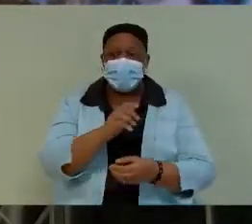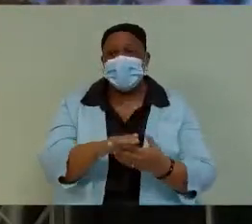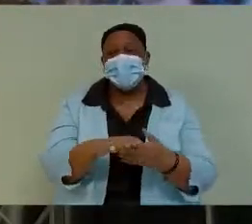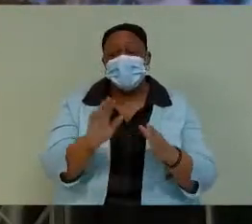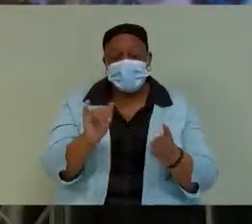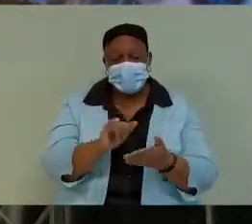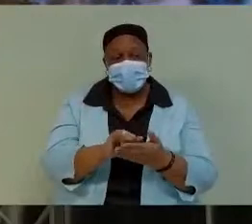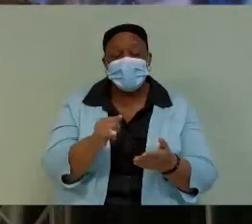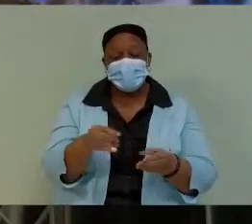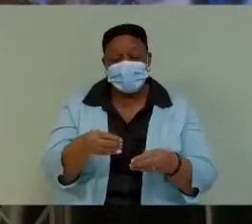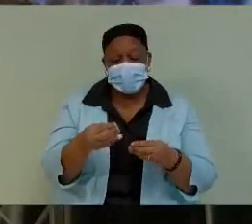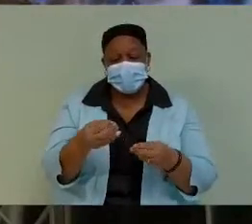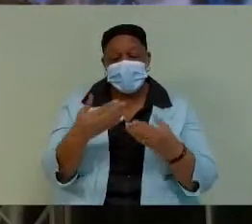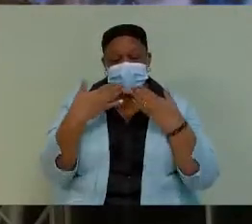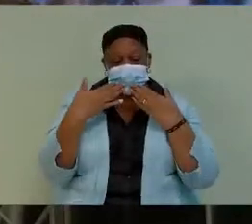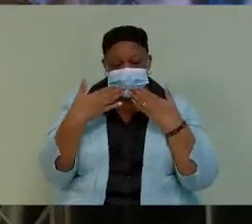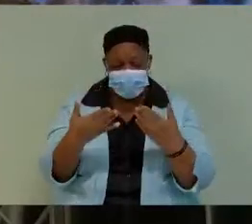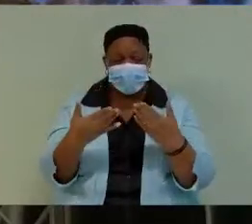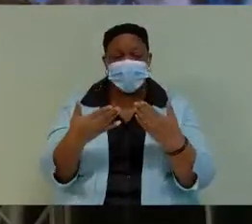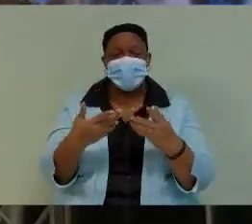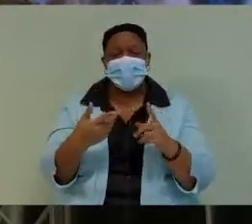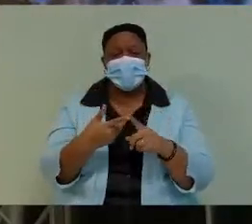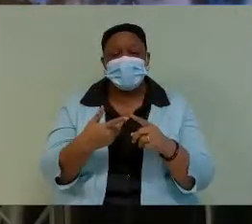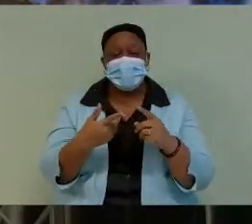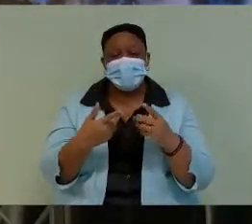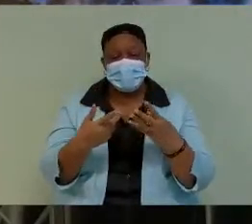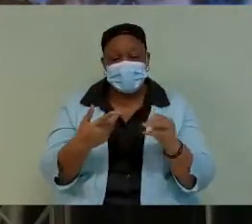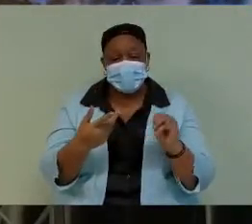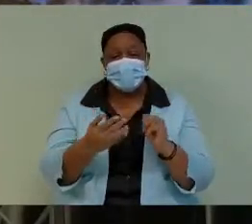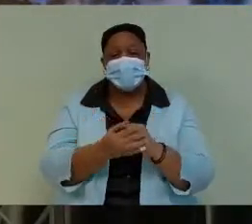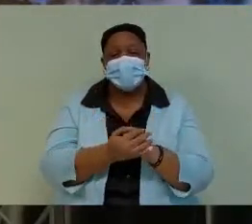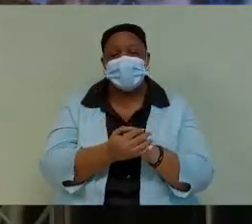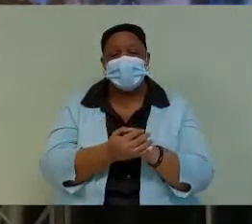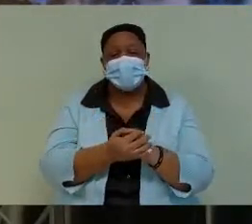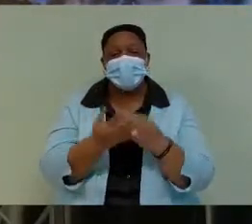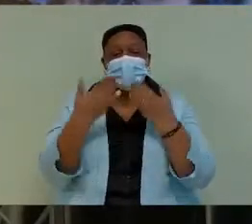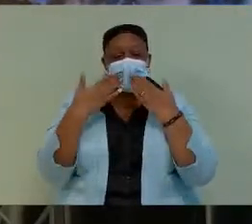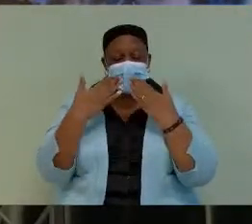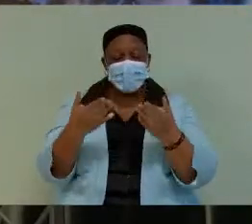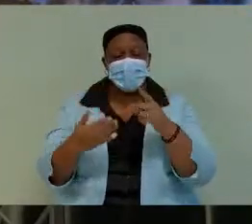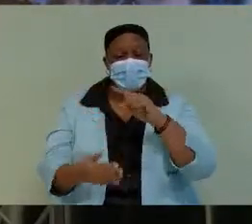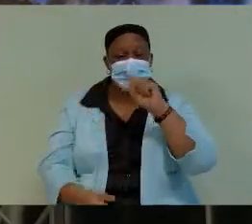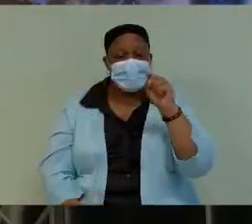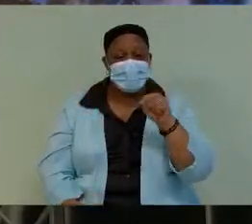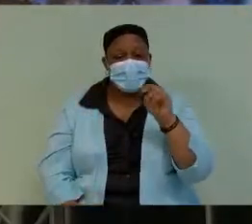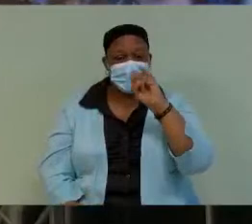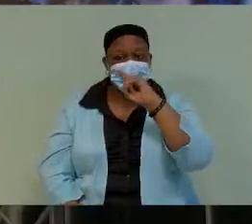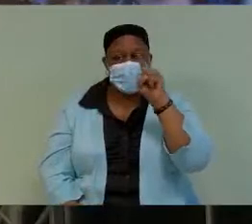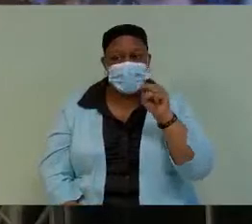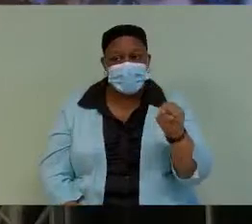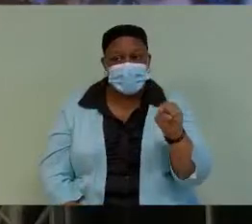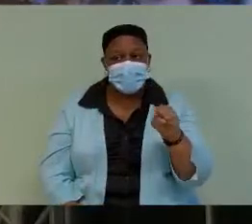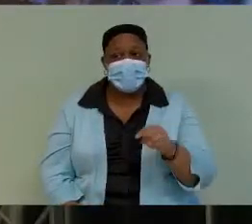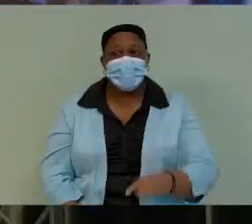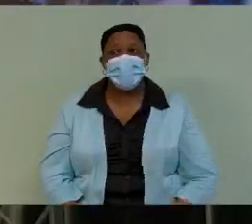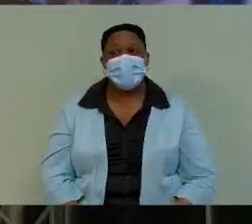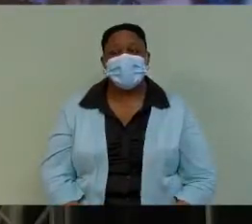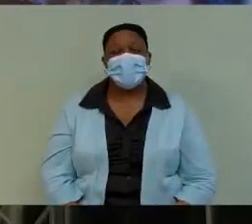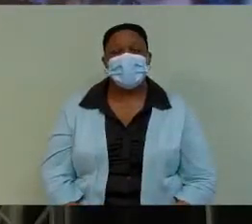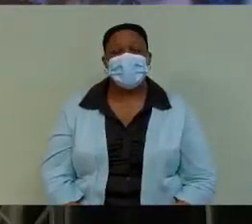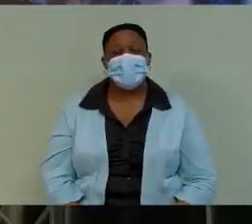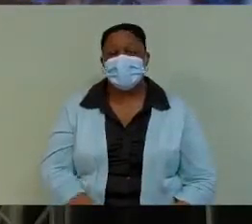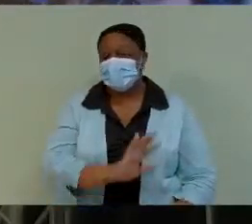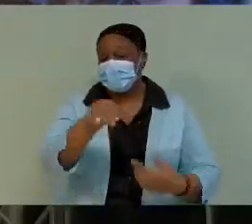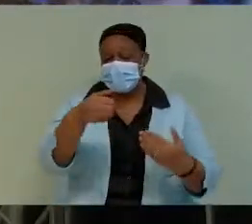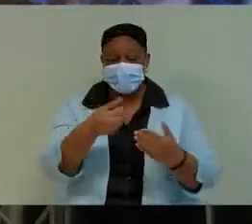COVID-19 pandemic. Thank you very much, Mr. Boone. We also thank ZIZ and all media for